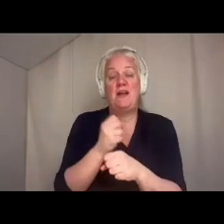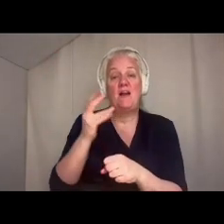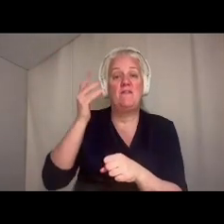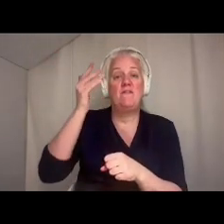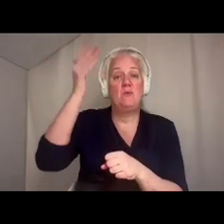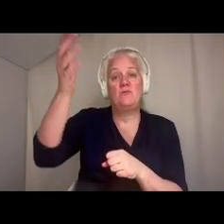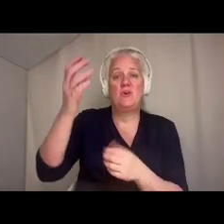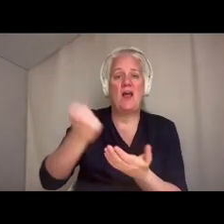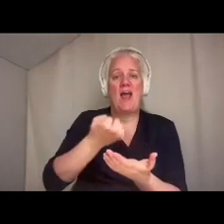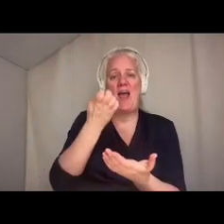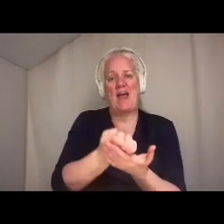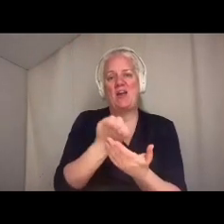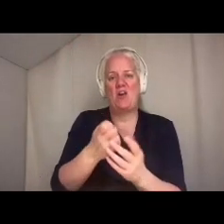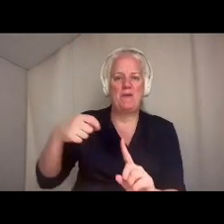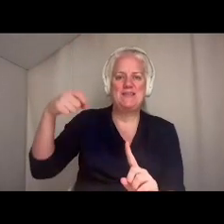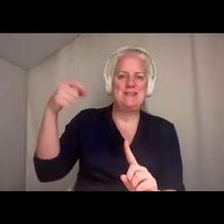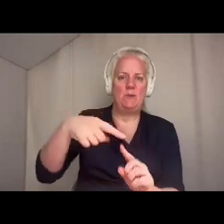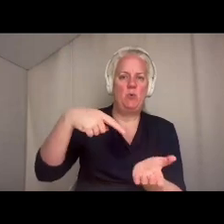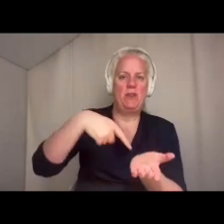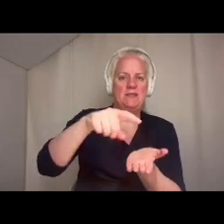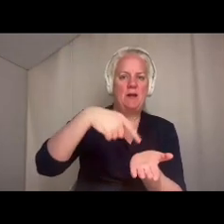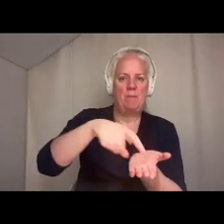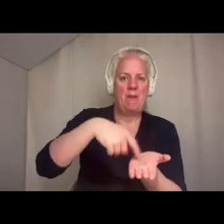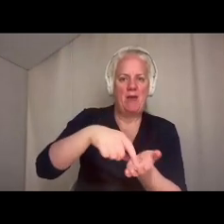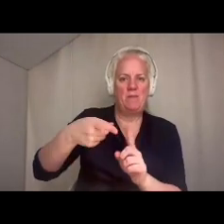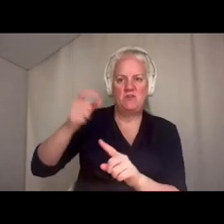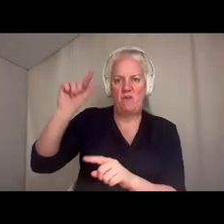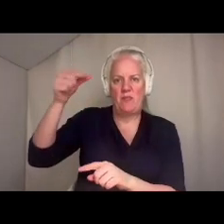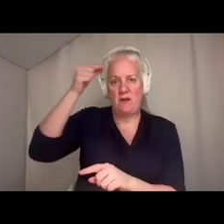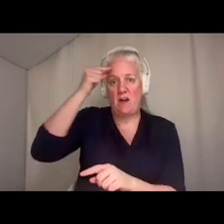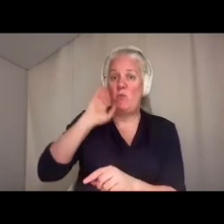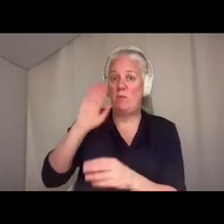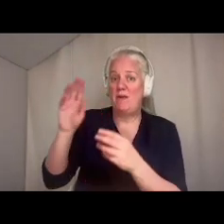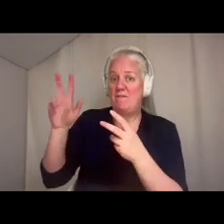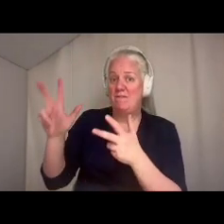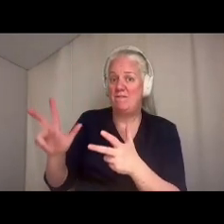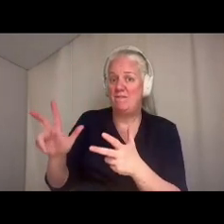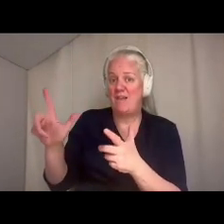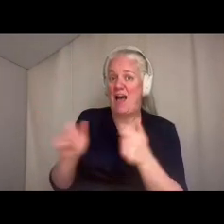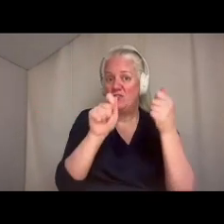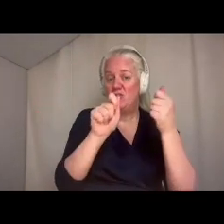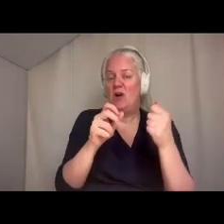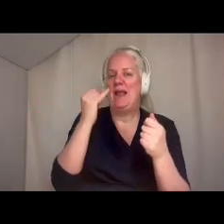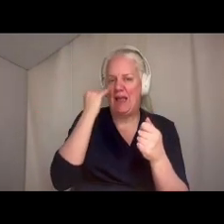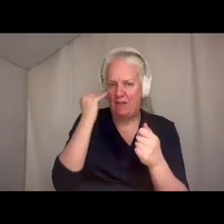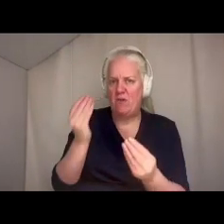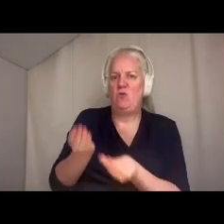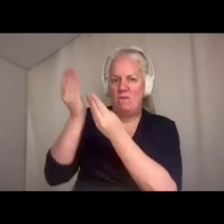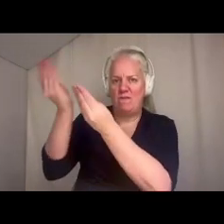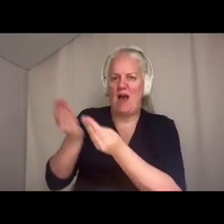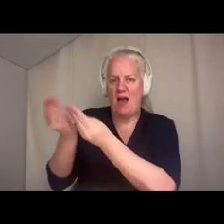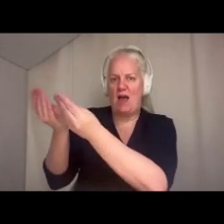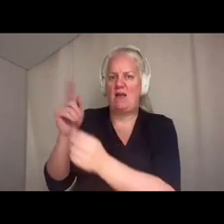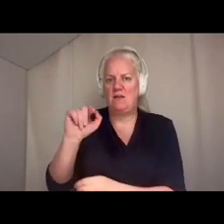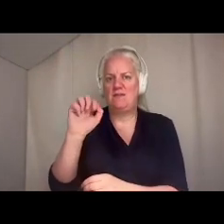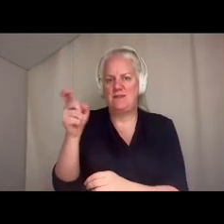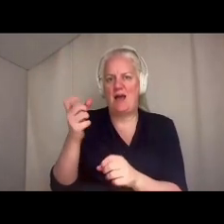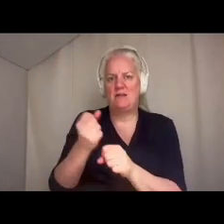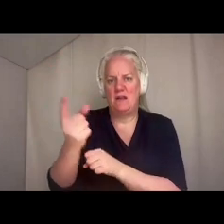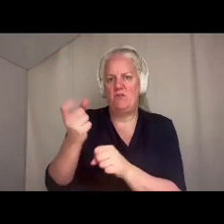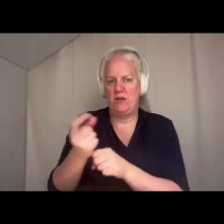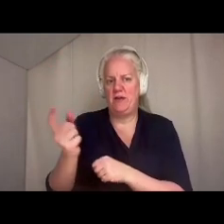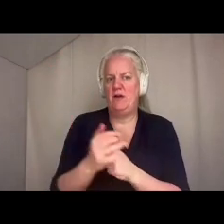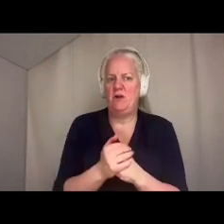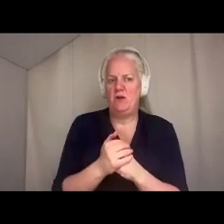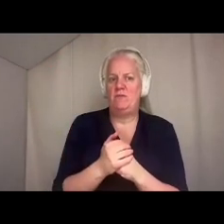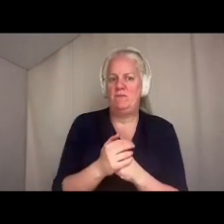stimulus payments faster should that occur again. If you file and you are due a refund, you can